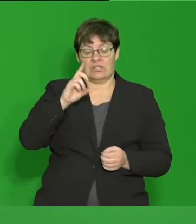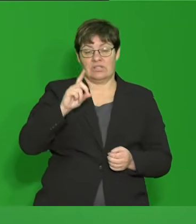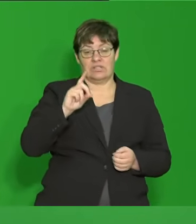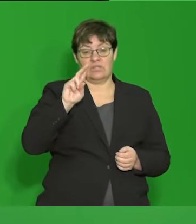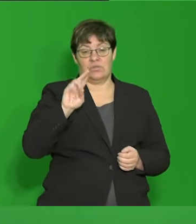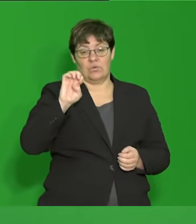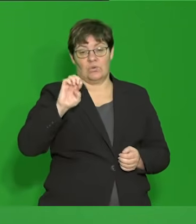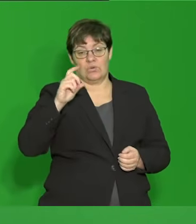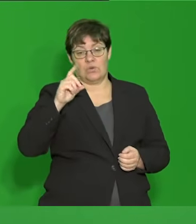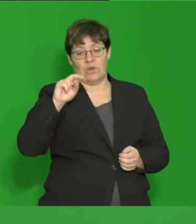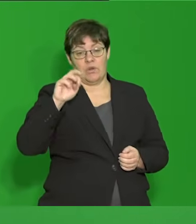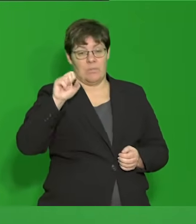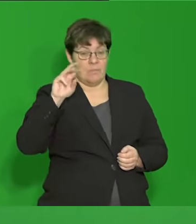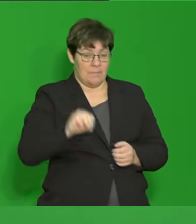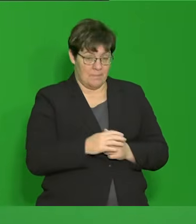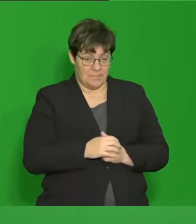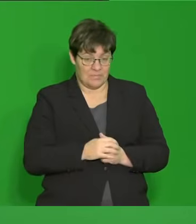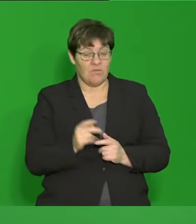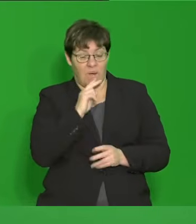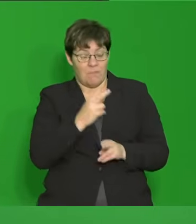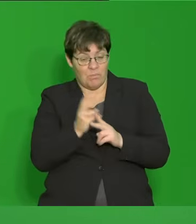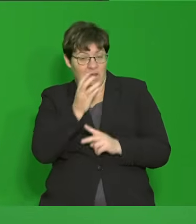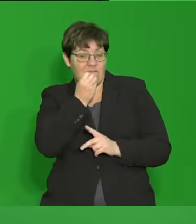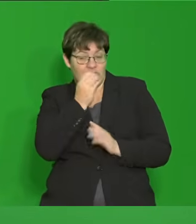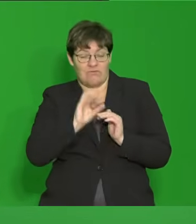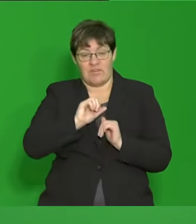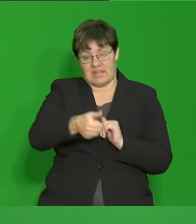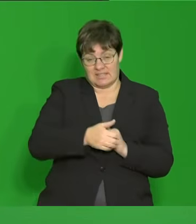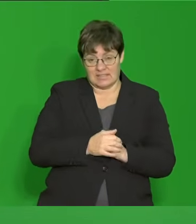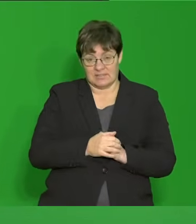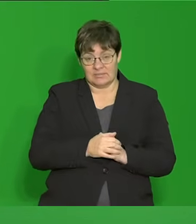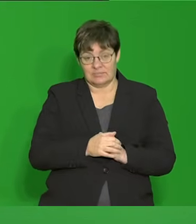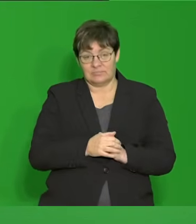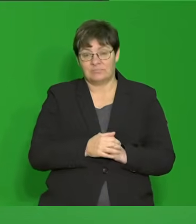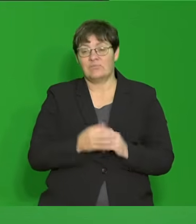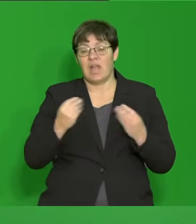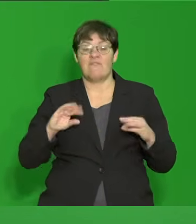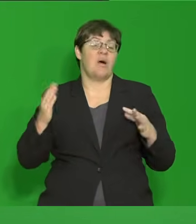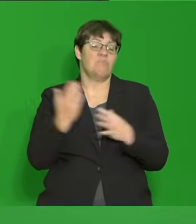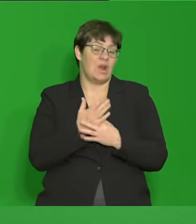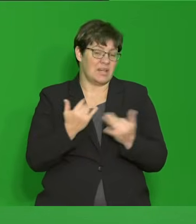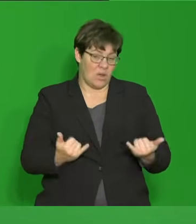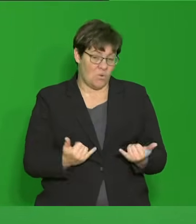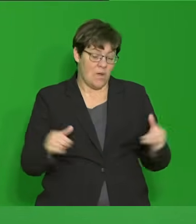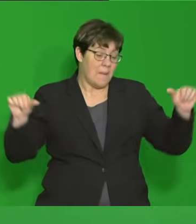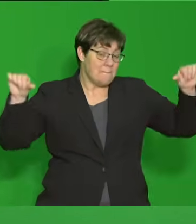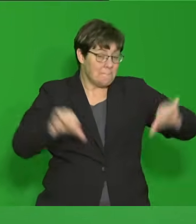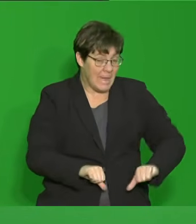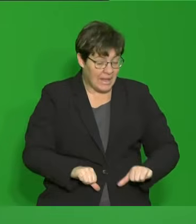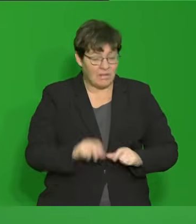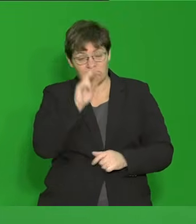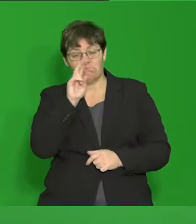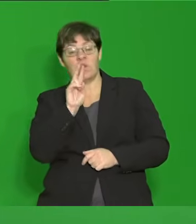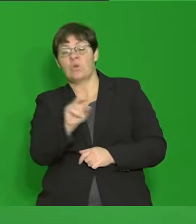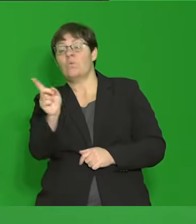of preparing the food for the next process of digestion. And as we wrap this segment up, guys, let's have a little break, and when we get